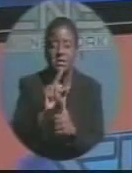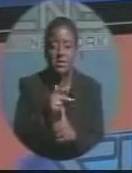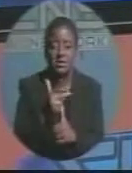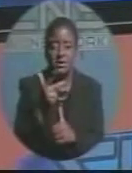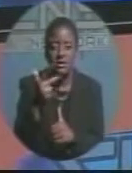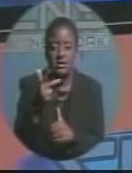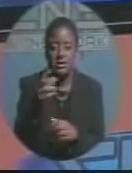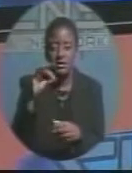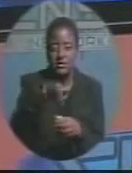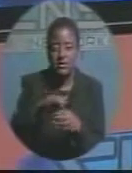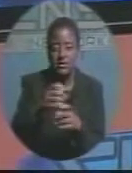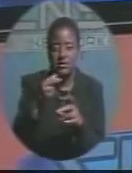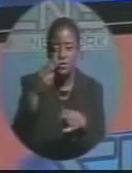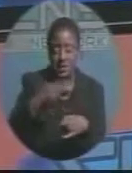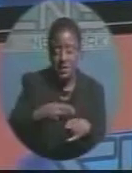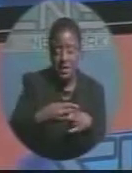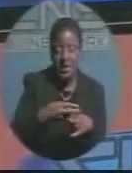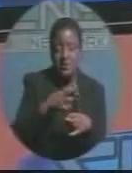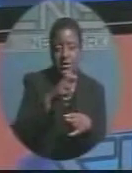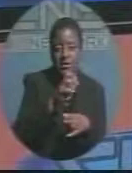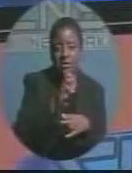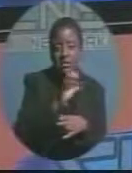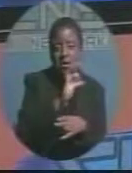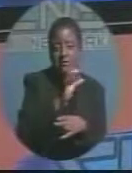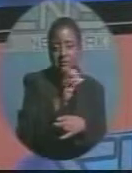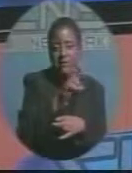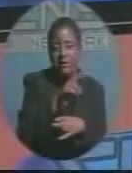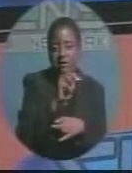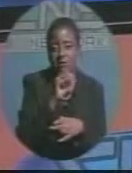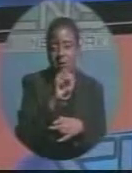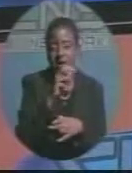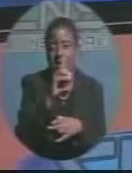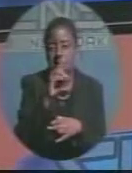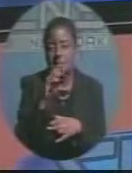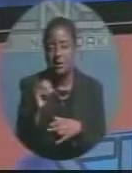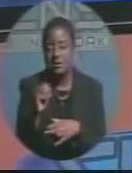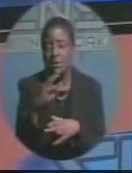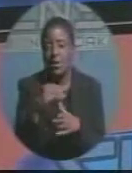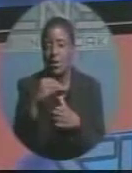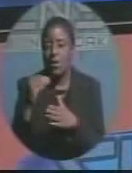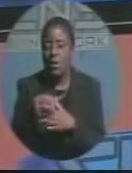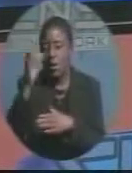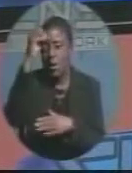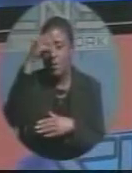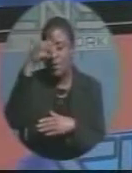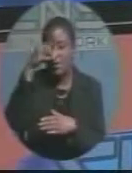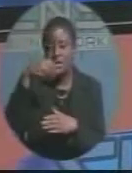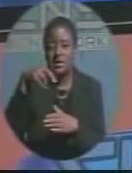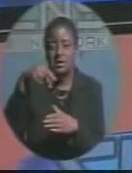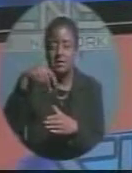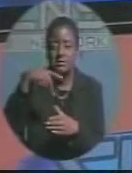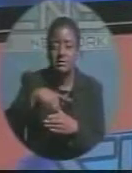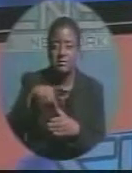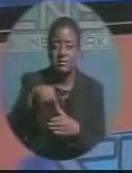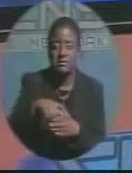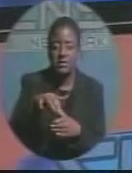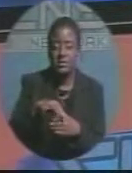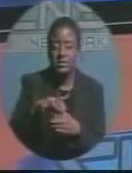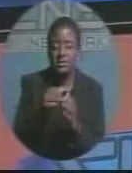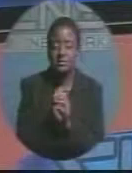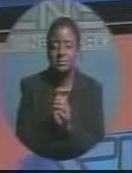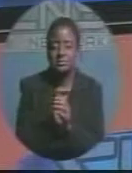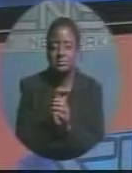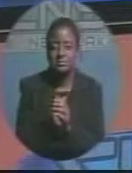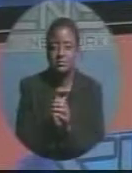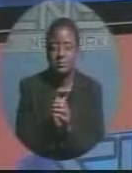designated a referendum or an opinion poll. He told reporters that considering the referendum comes from the Constitutional Referendum